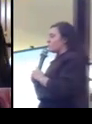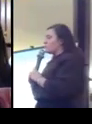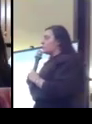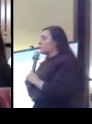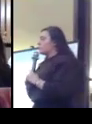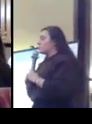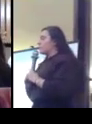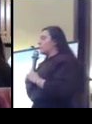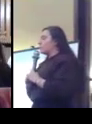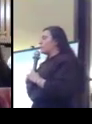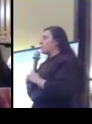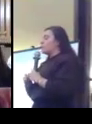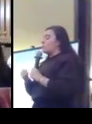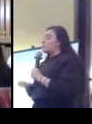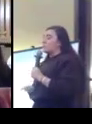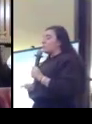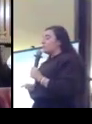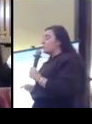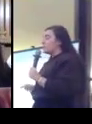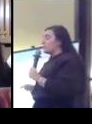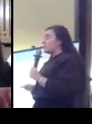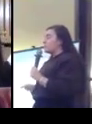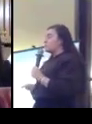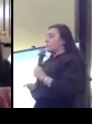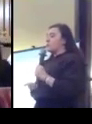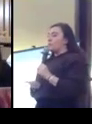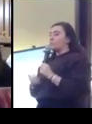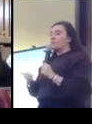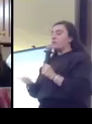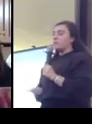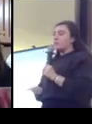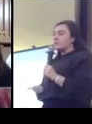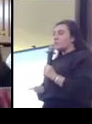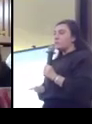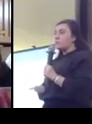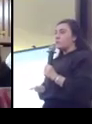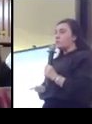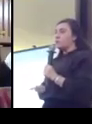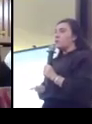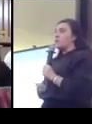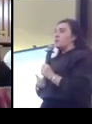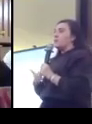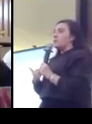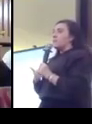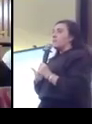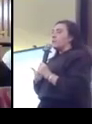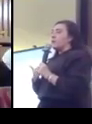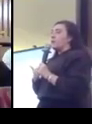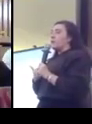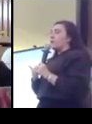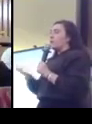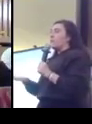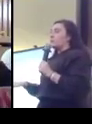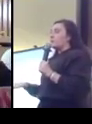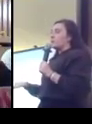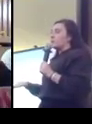The goals associated with our design plan, really setting those clear expectations so that when a developer does come into the community,